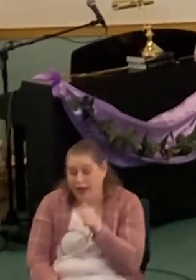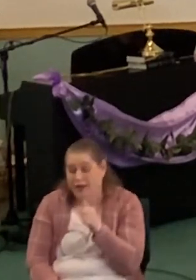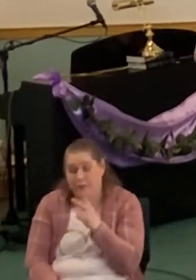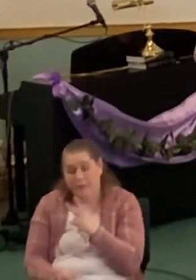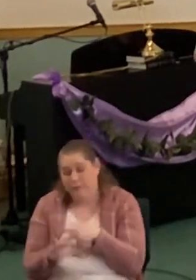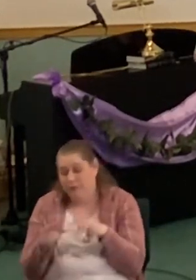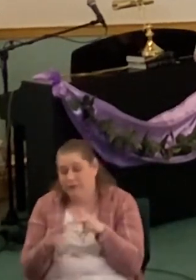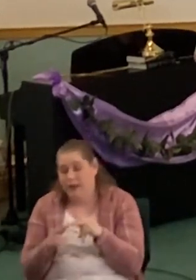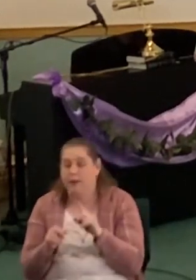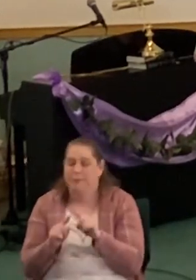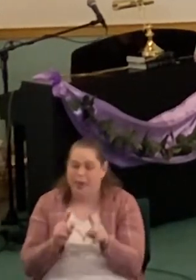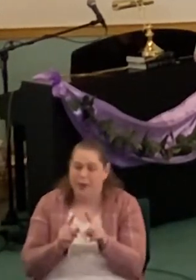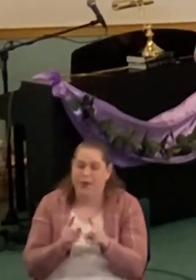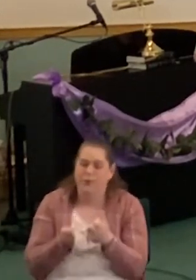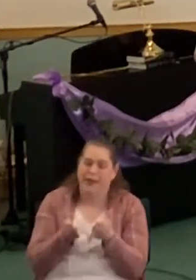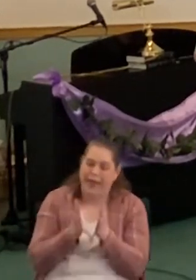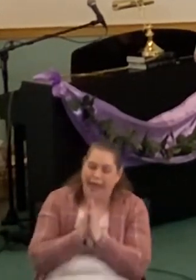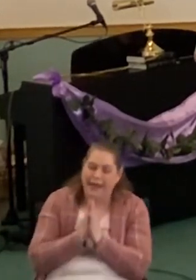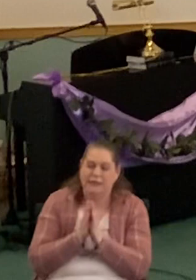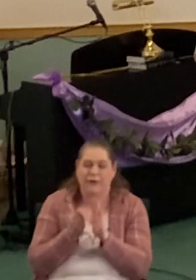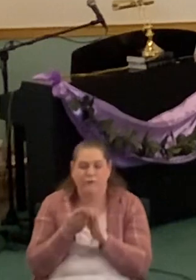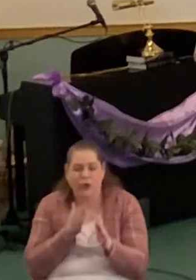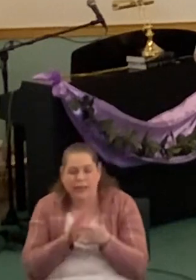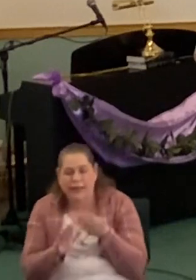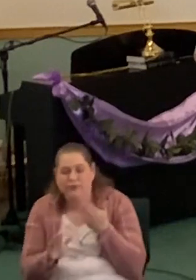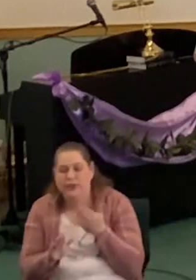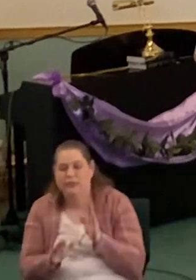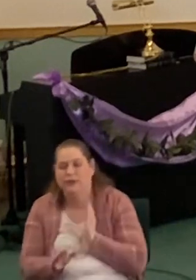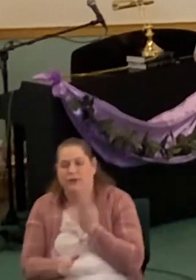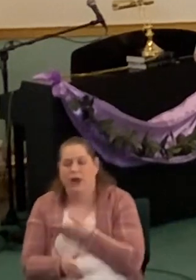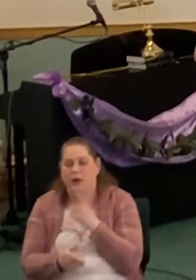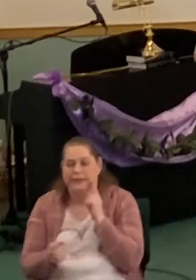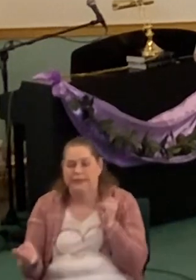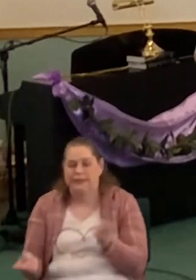to you regularly, that we ask for forgiveness of our sins.